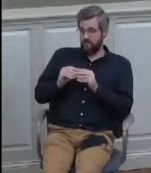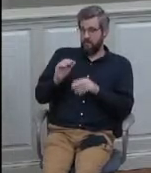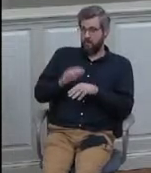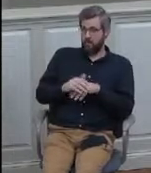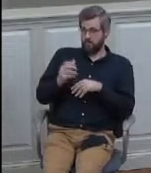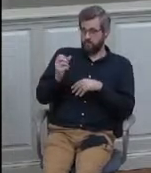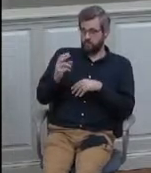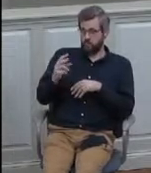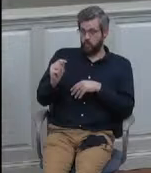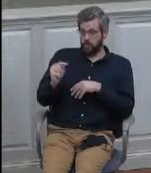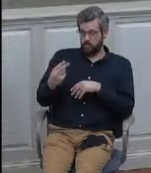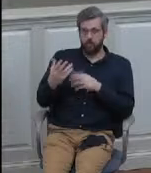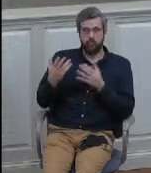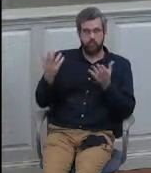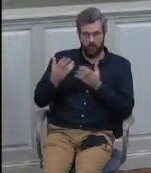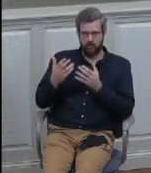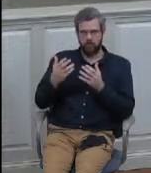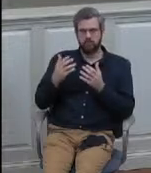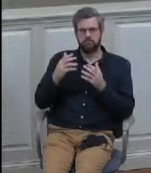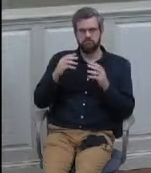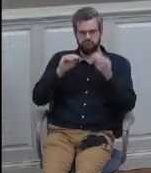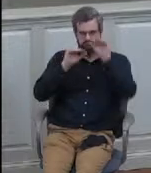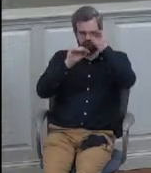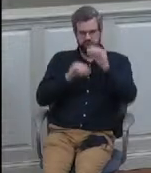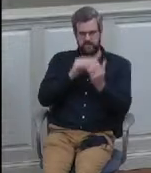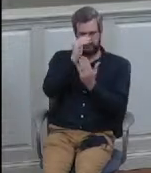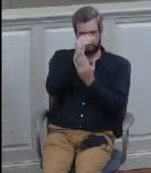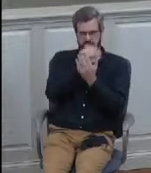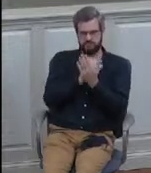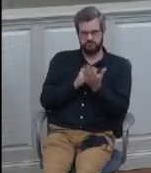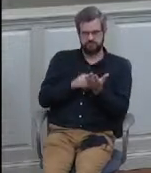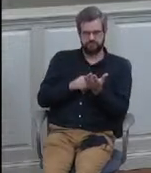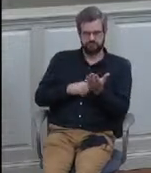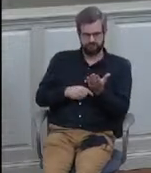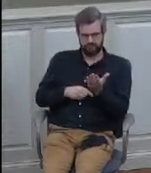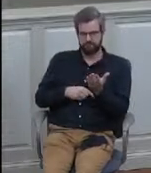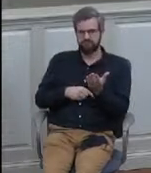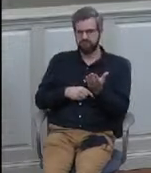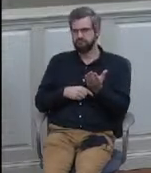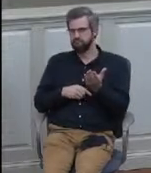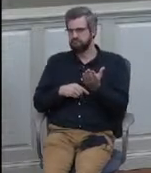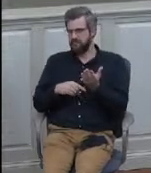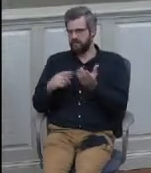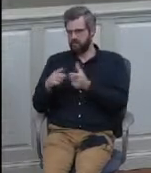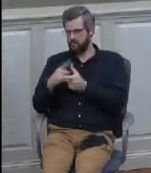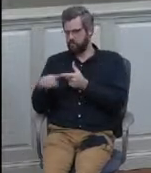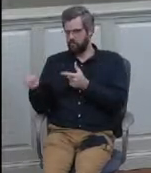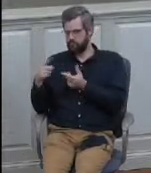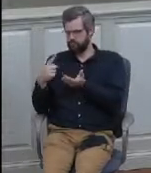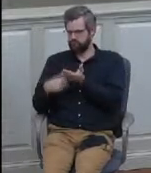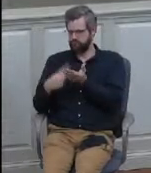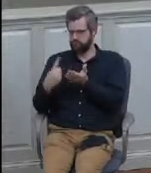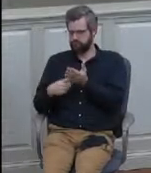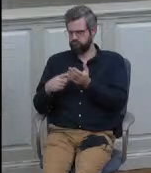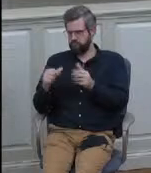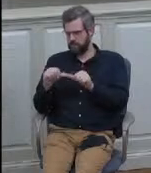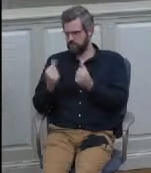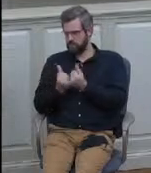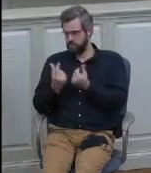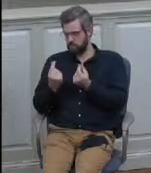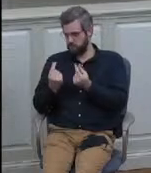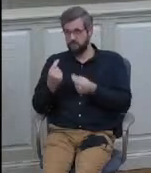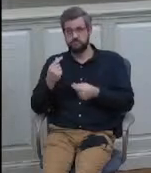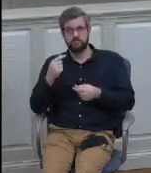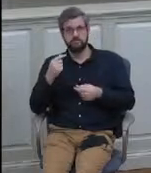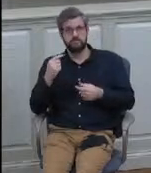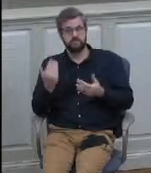we can do is assemble that list for you. That discussion item would be then how you want to proceed with those community agencies. I'd be comfortable